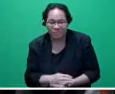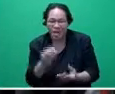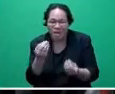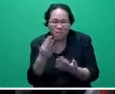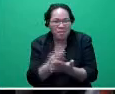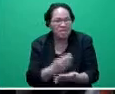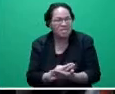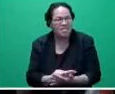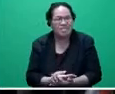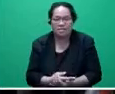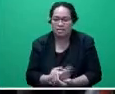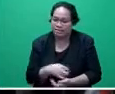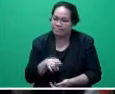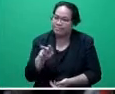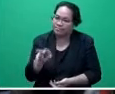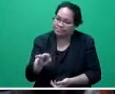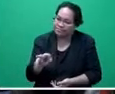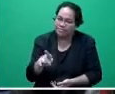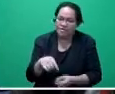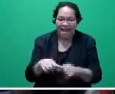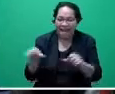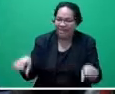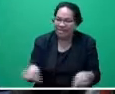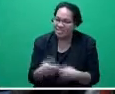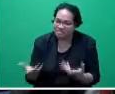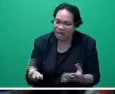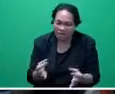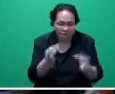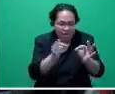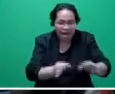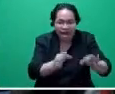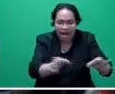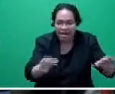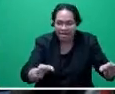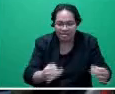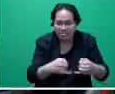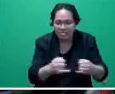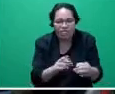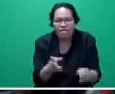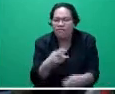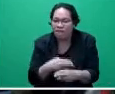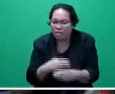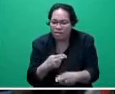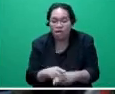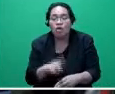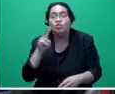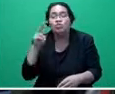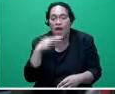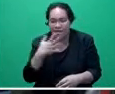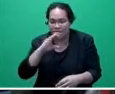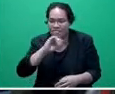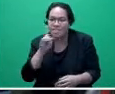Agriculture. As for all maritime islands, for the budget of the Angolan farming program, where you have